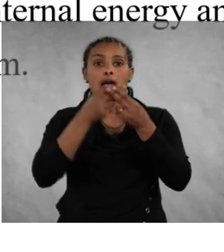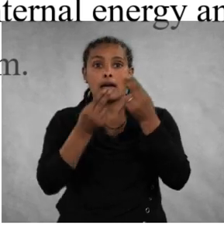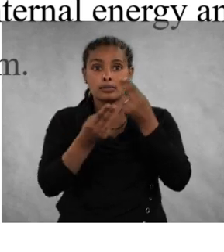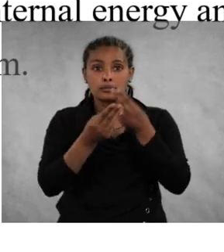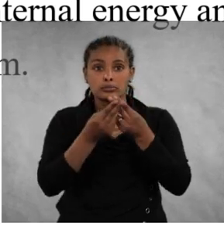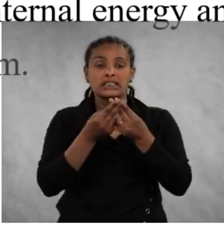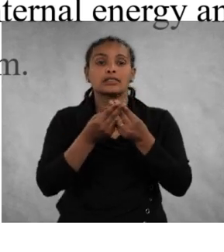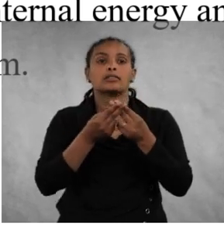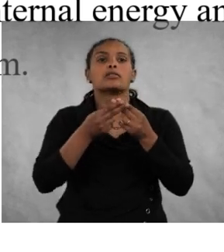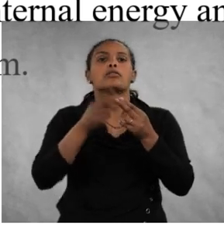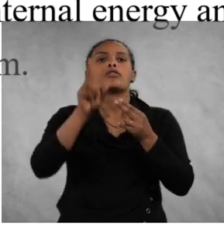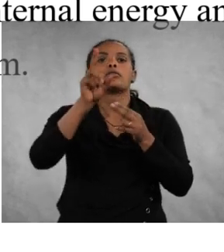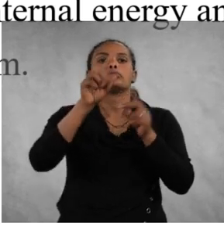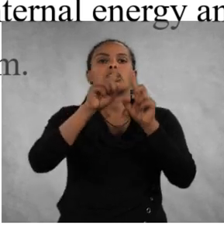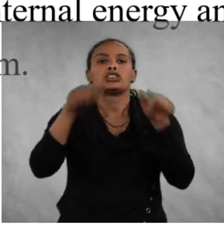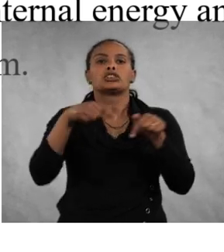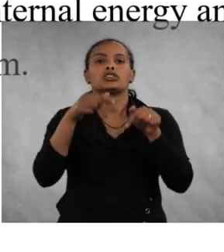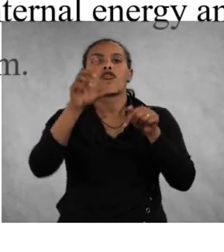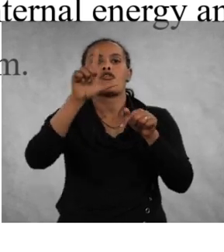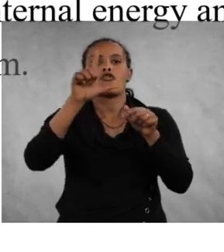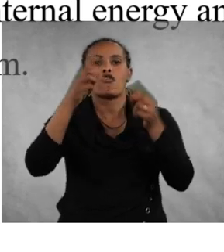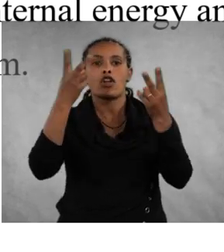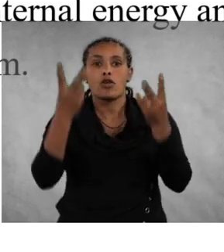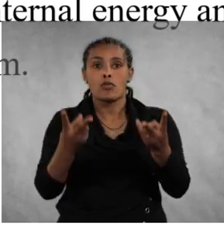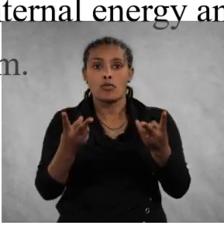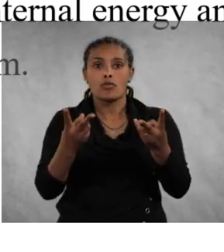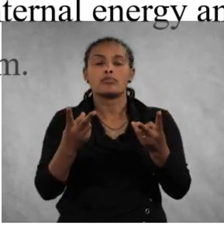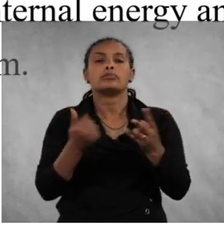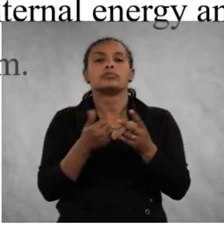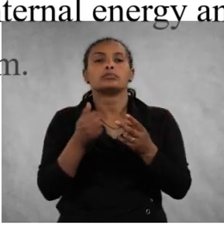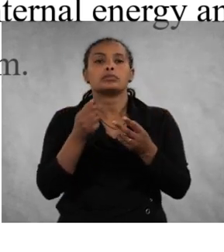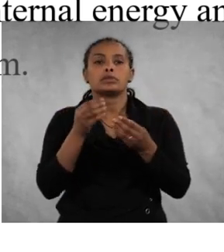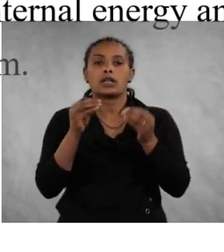volume plus P times change in volume.